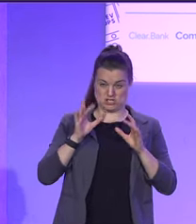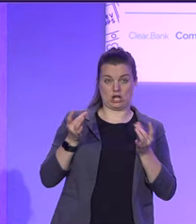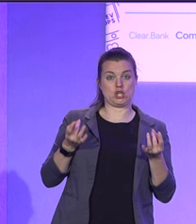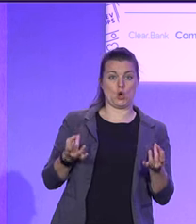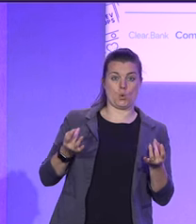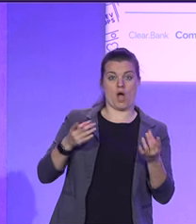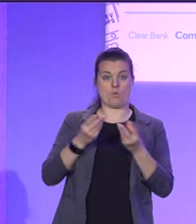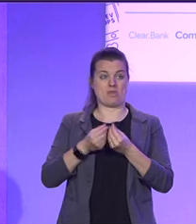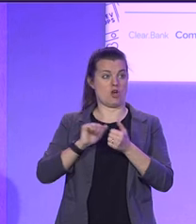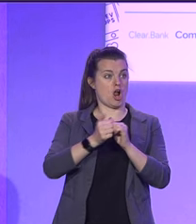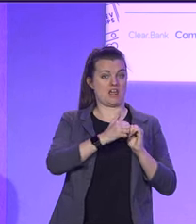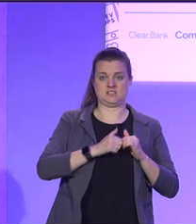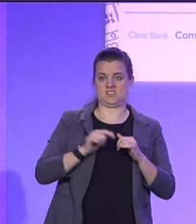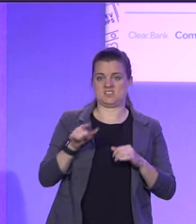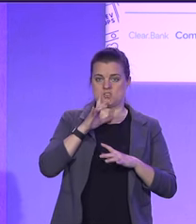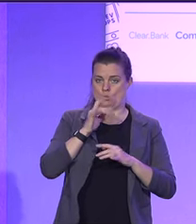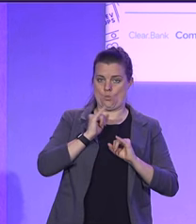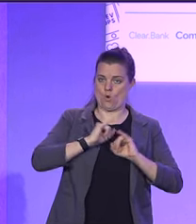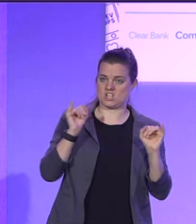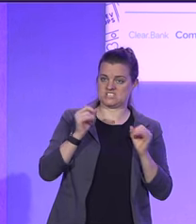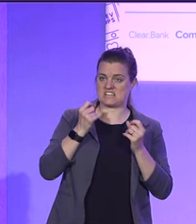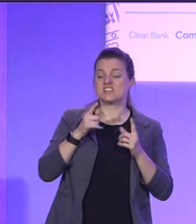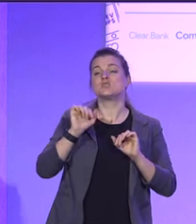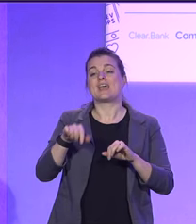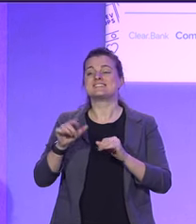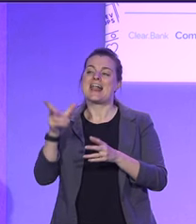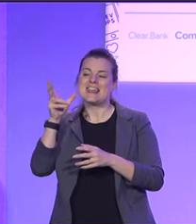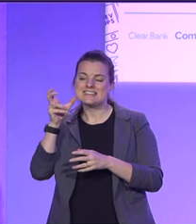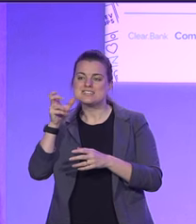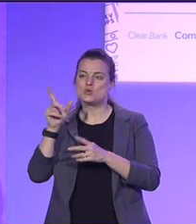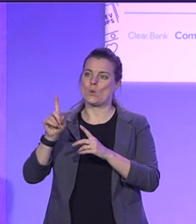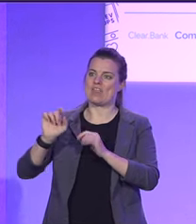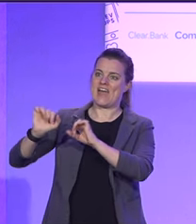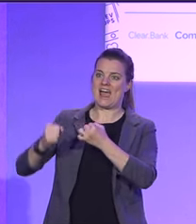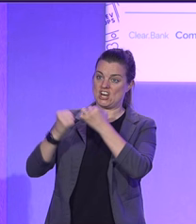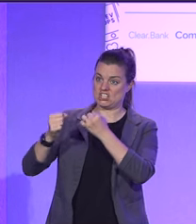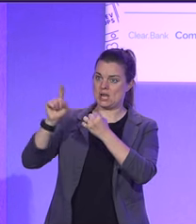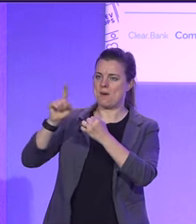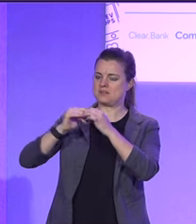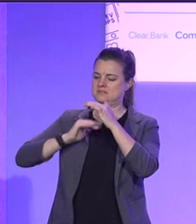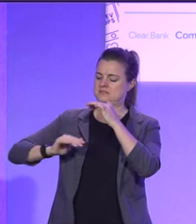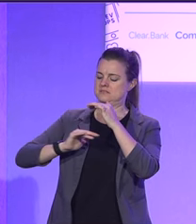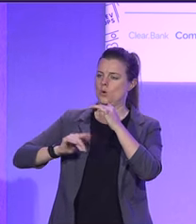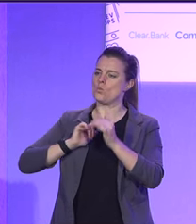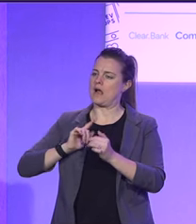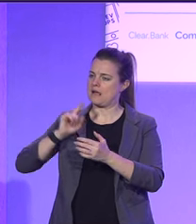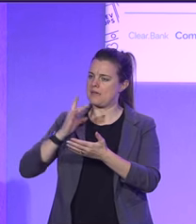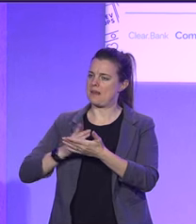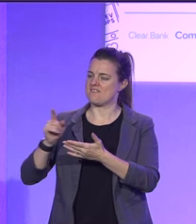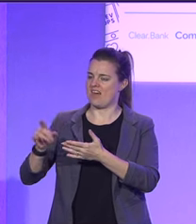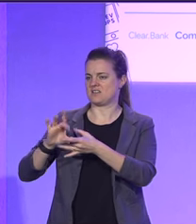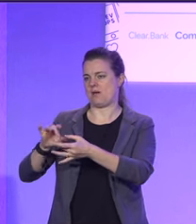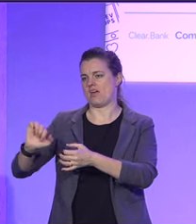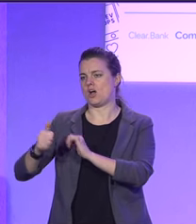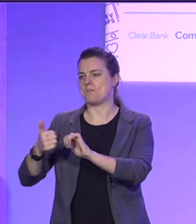are making decisions about your career don't always see your code or the work that you're doing, but they should be hearing and seeing your name. That way